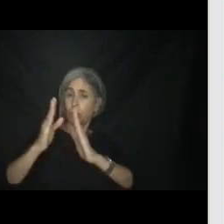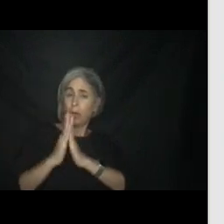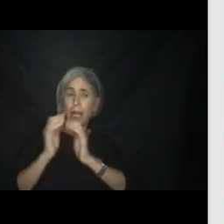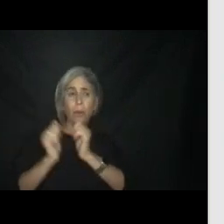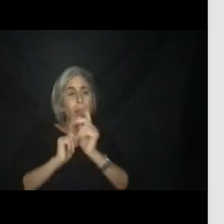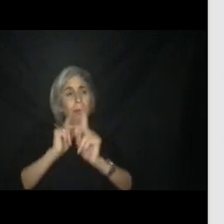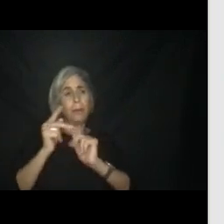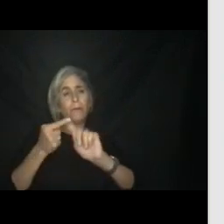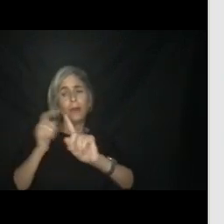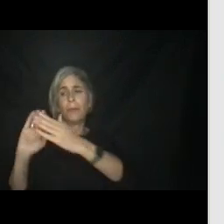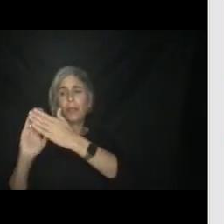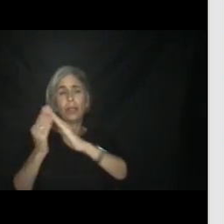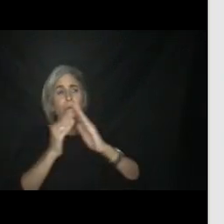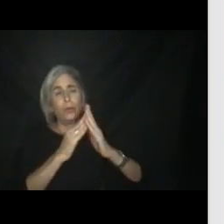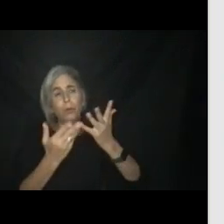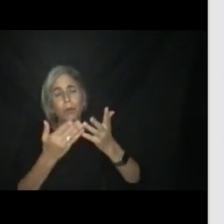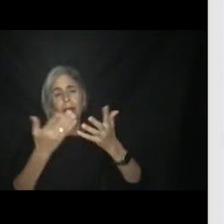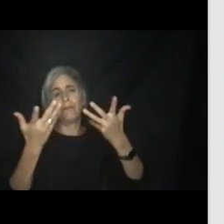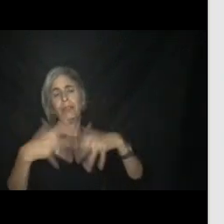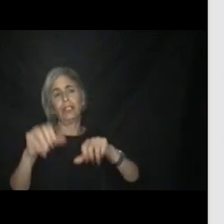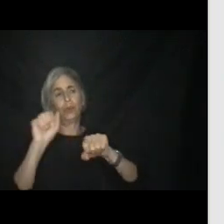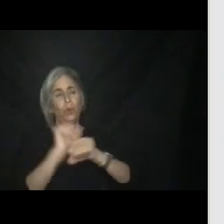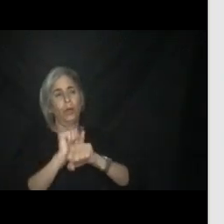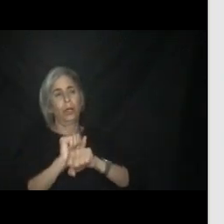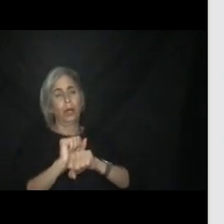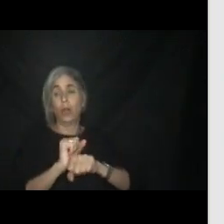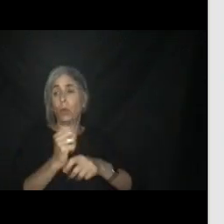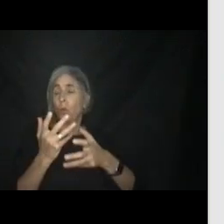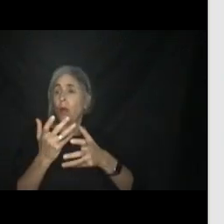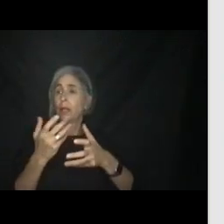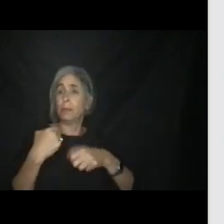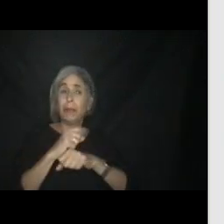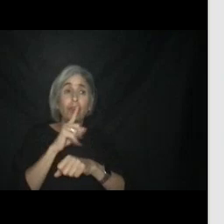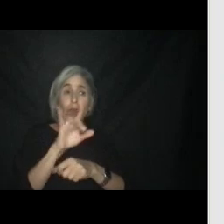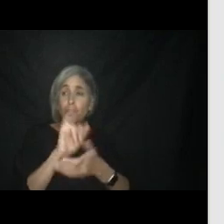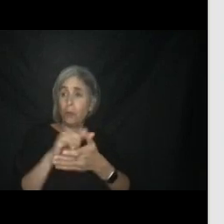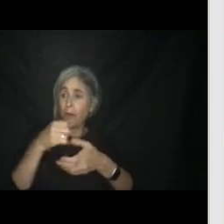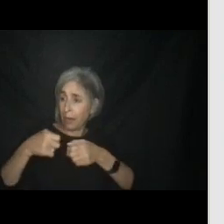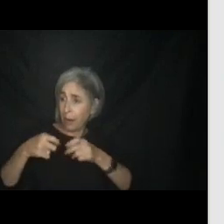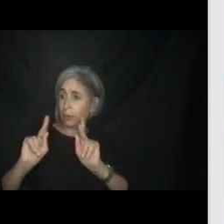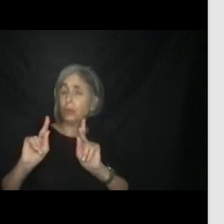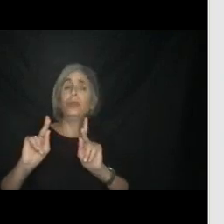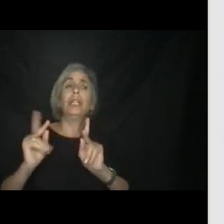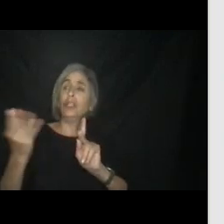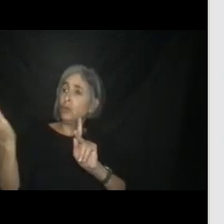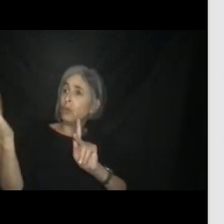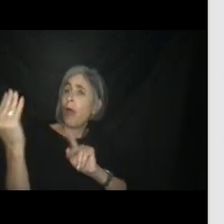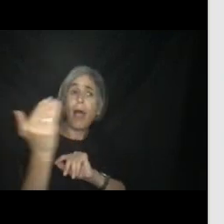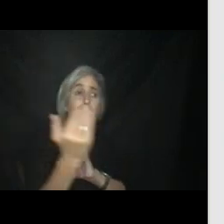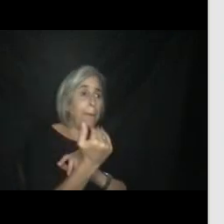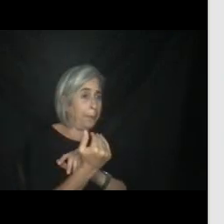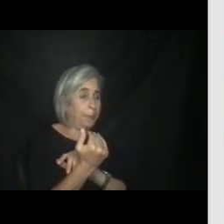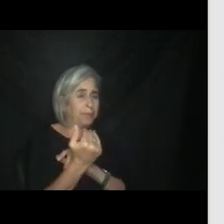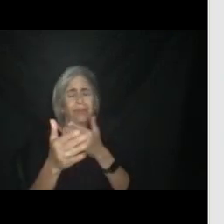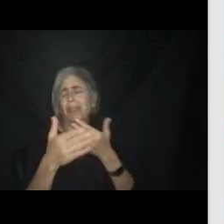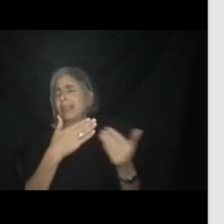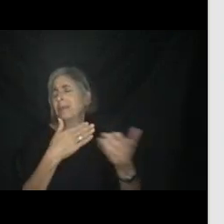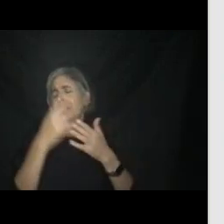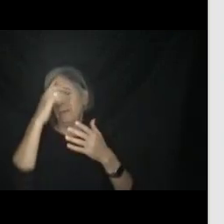community who may be coming off of work. So we want to make sure that you have an opportunity to come, regardless of your